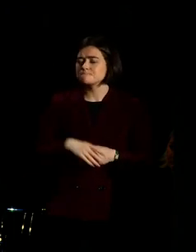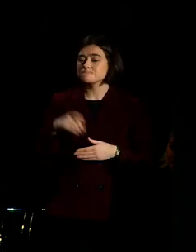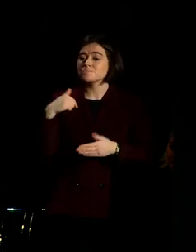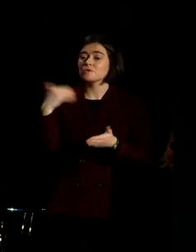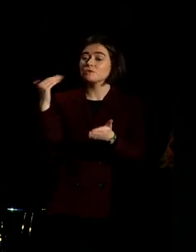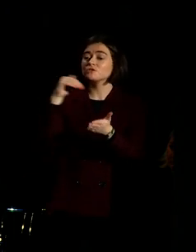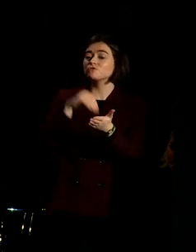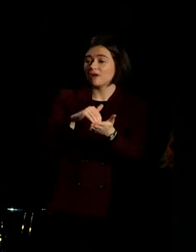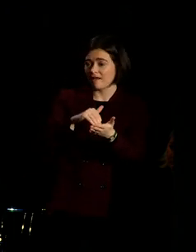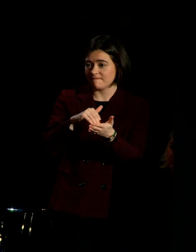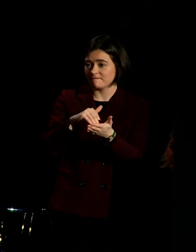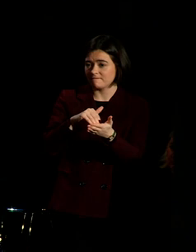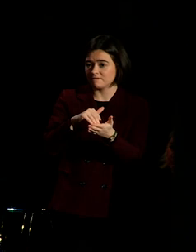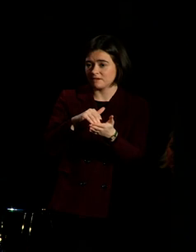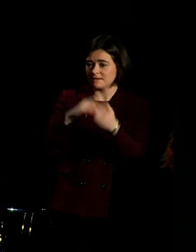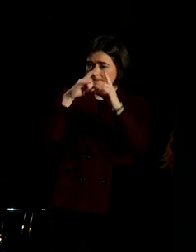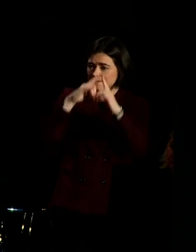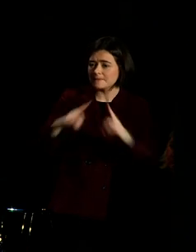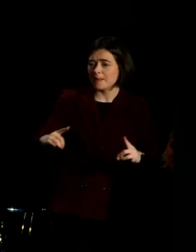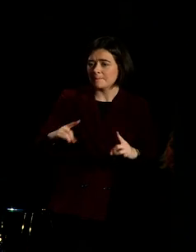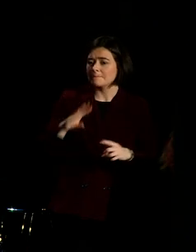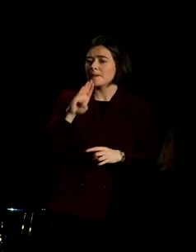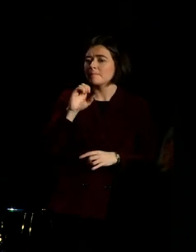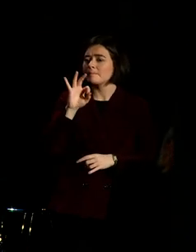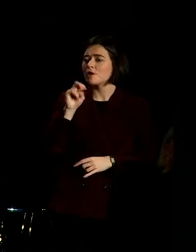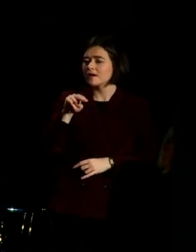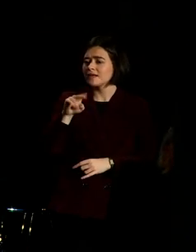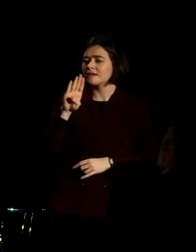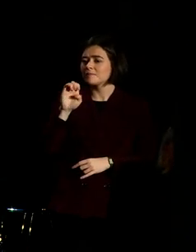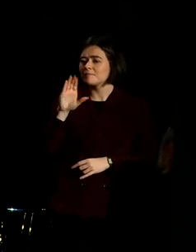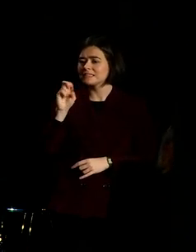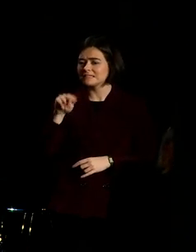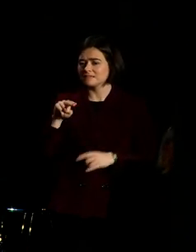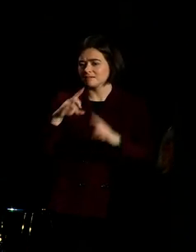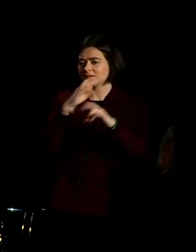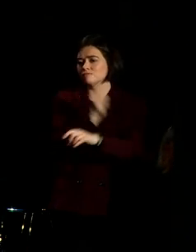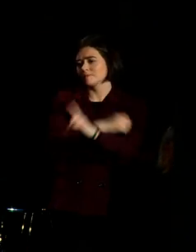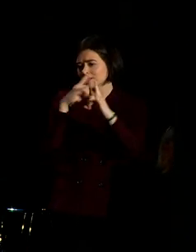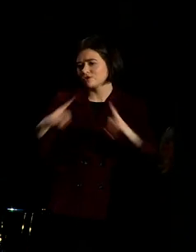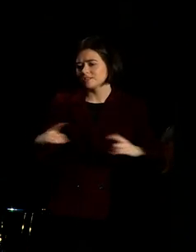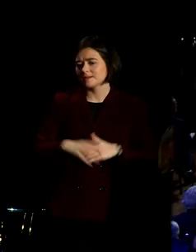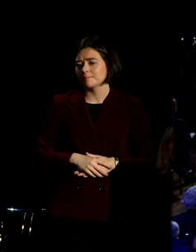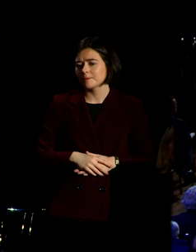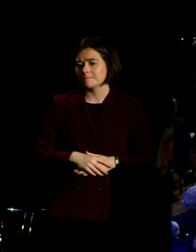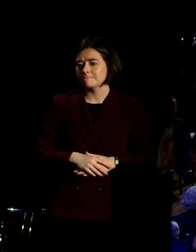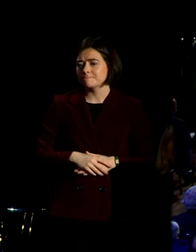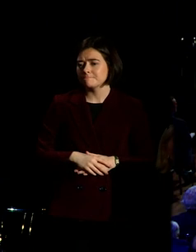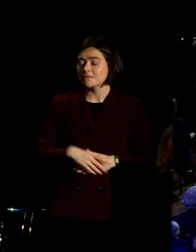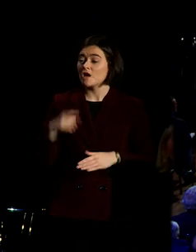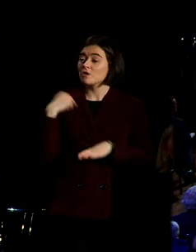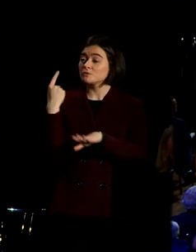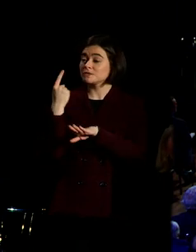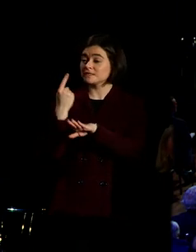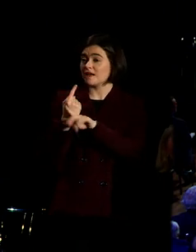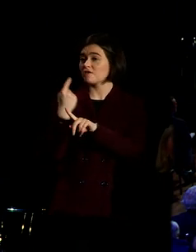arrived at our destination, Bergen-Belsen concentration camp. I was there